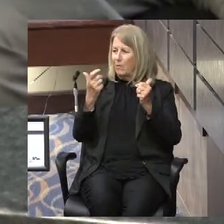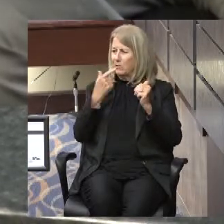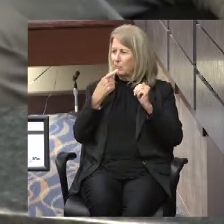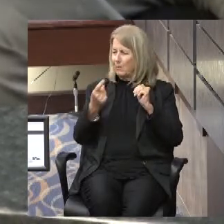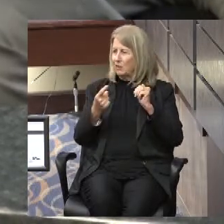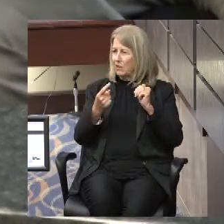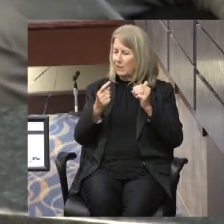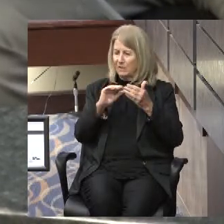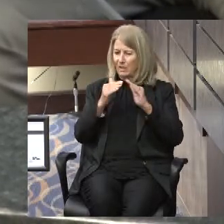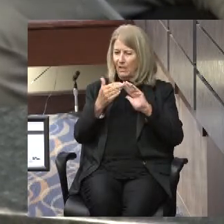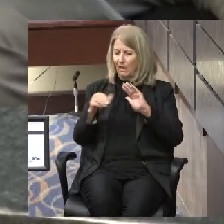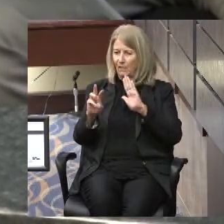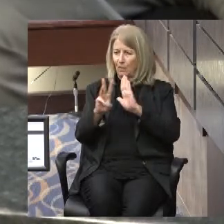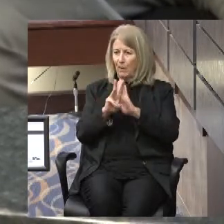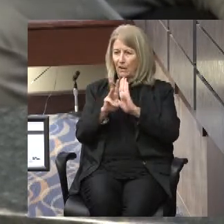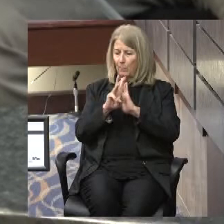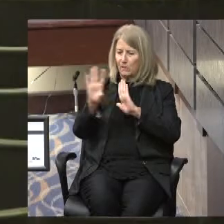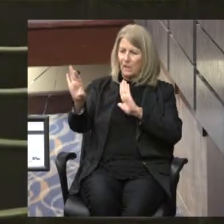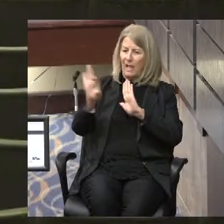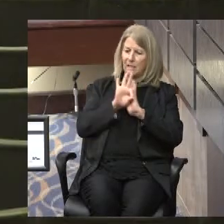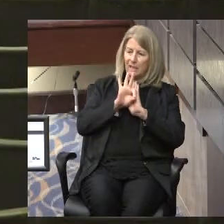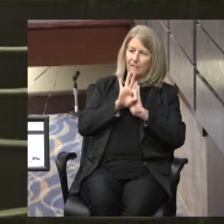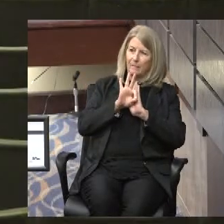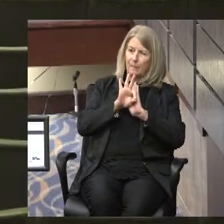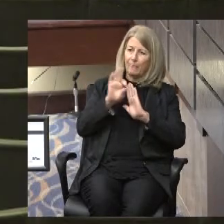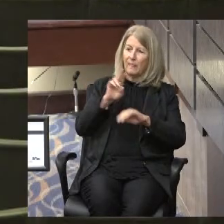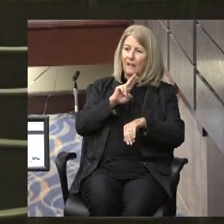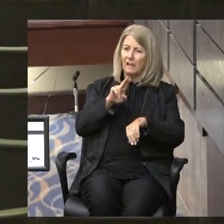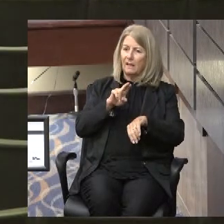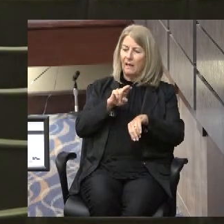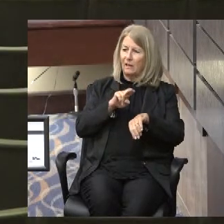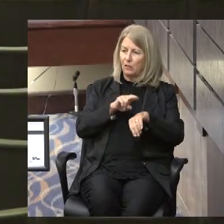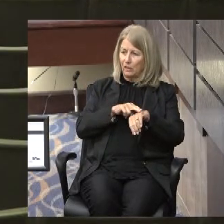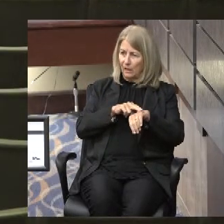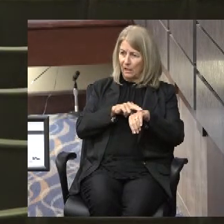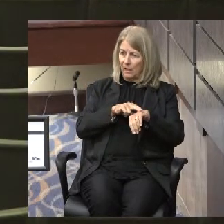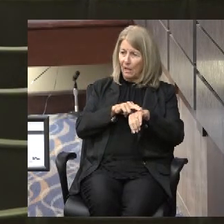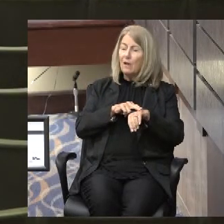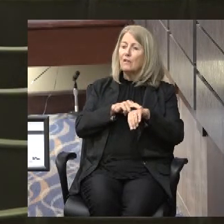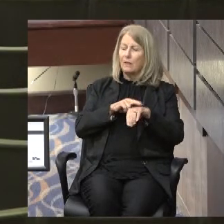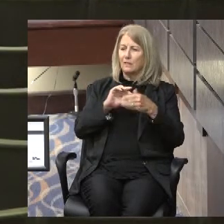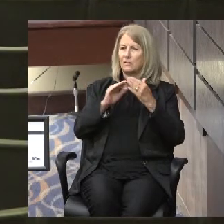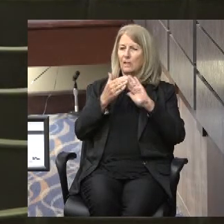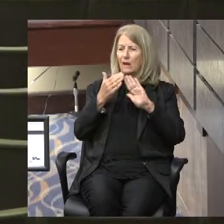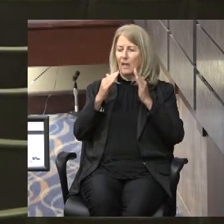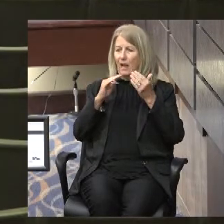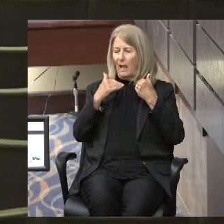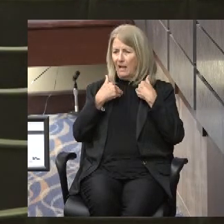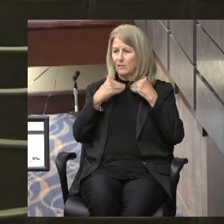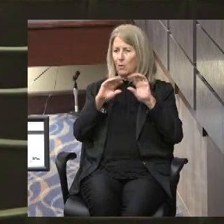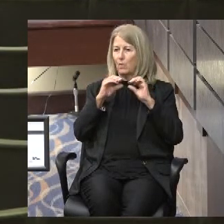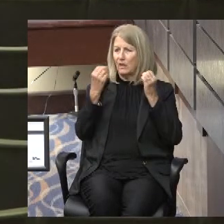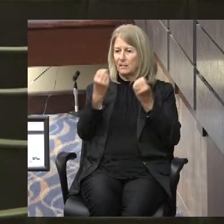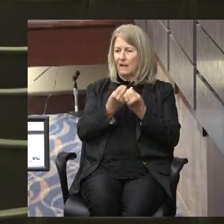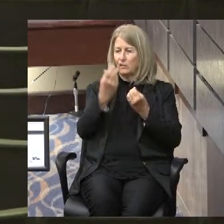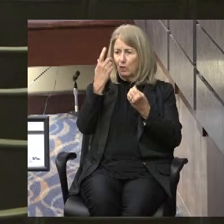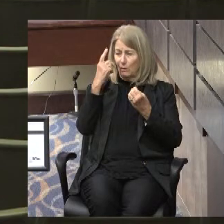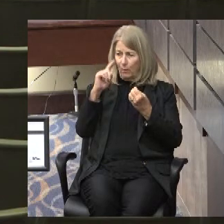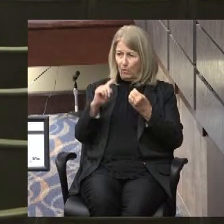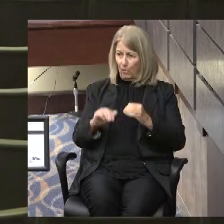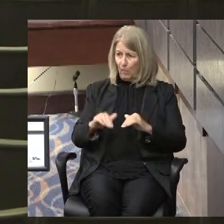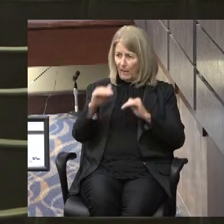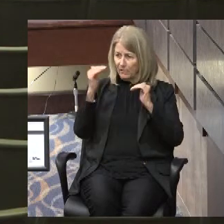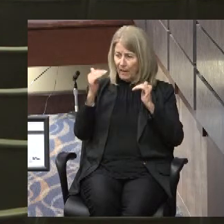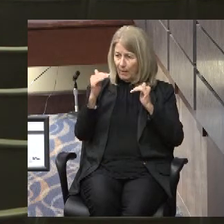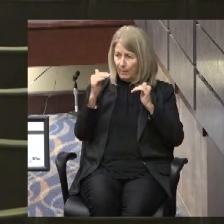the city of Waco was selected, National League of Cities has a organization, Race, Equity, and Leadership, and we were selected